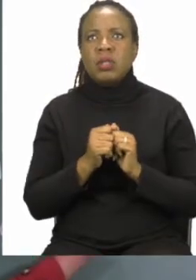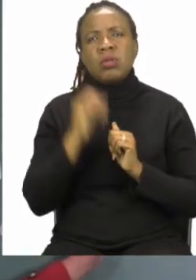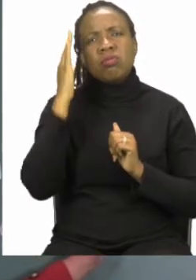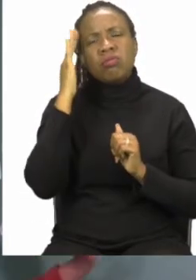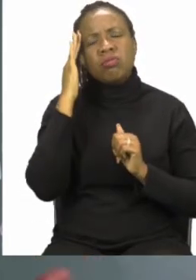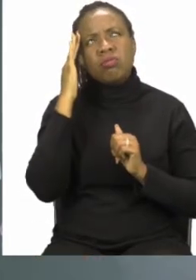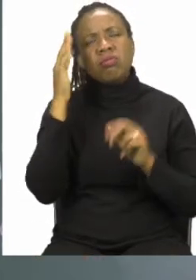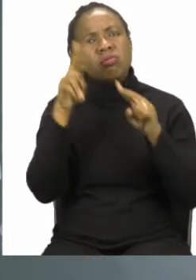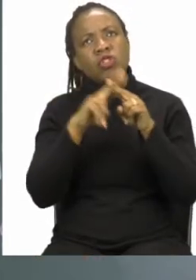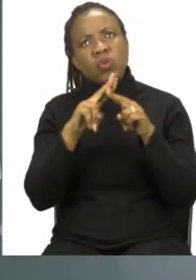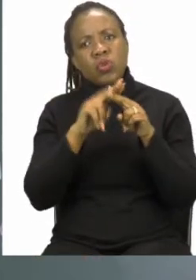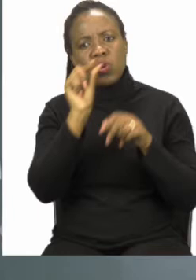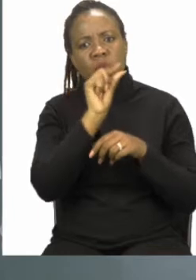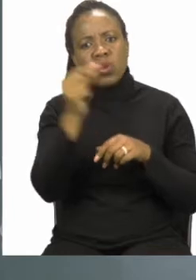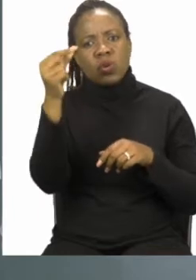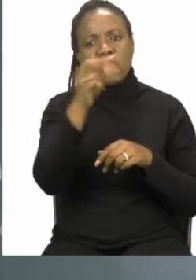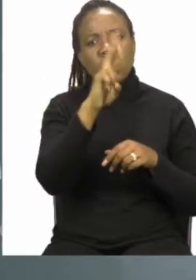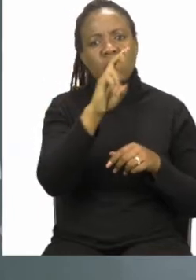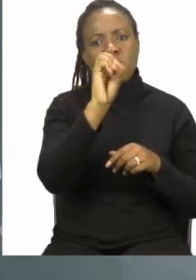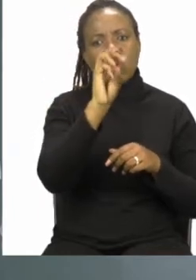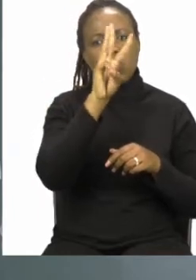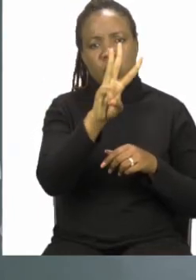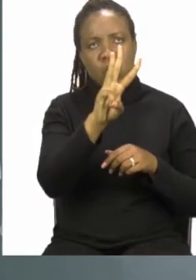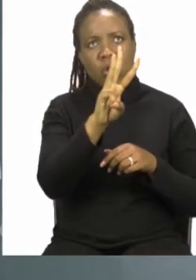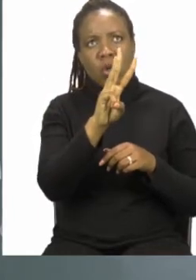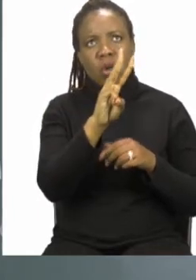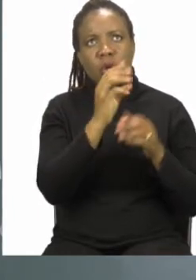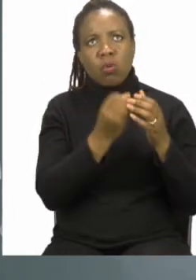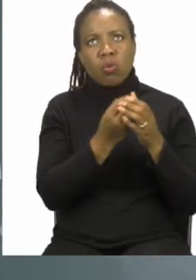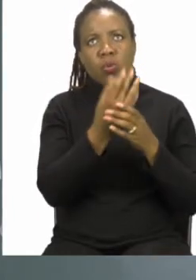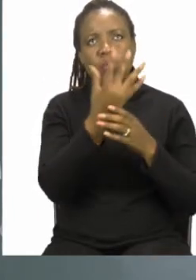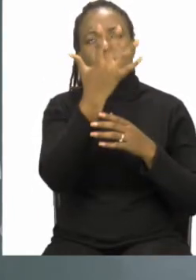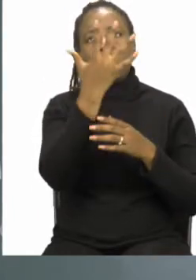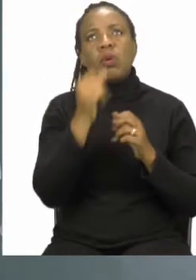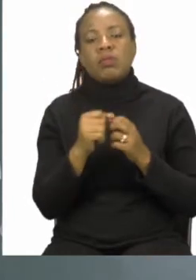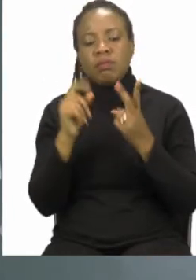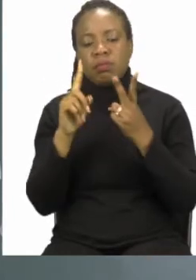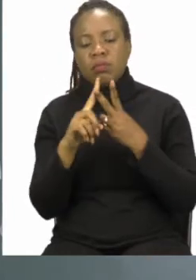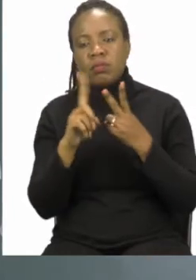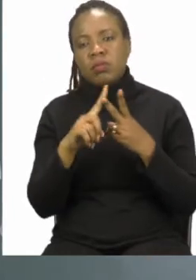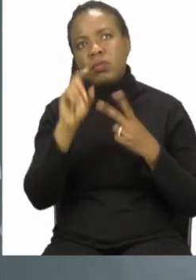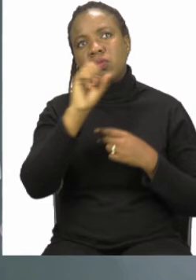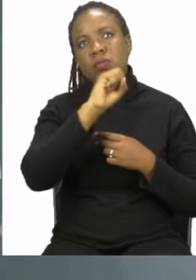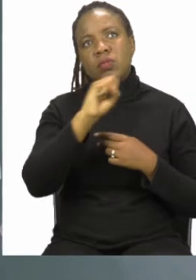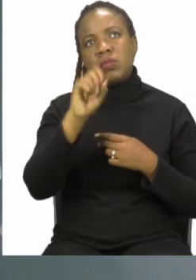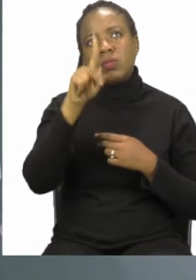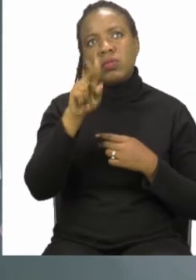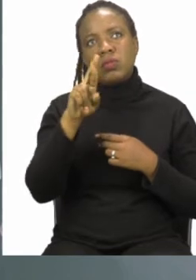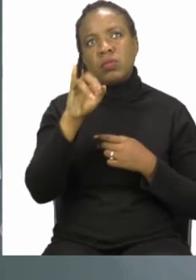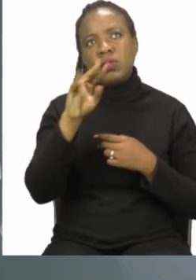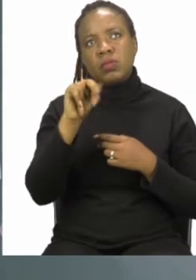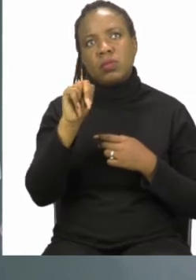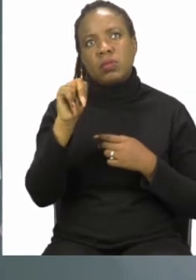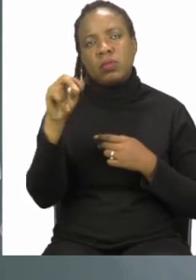word spring to show that those were the 2 words we were given when we were doing our vocabulary words.